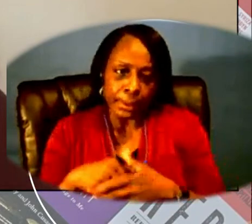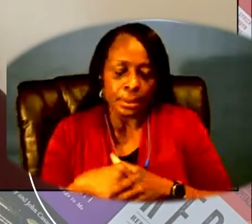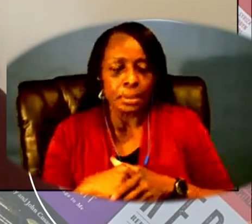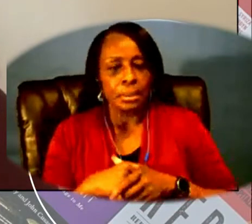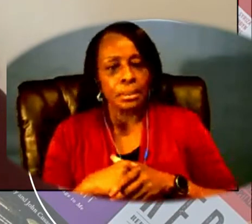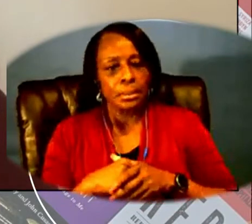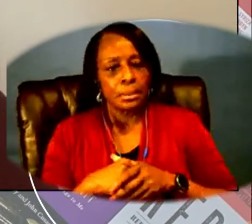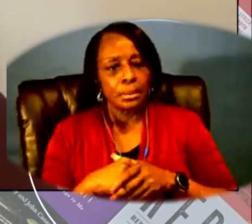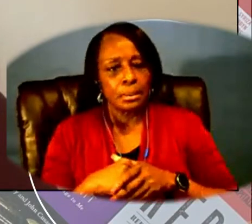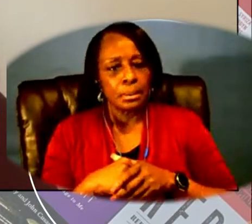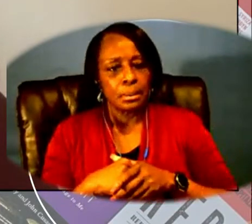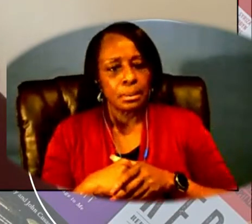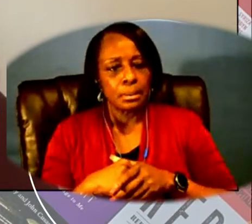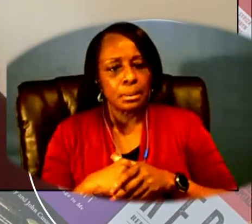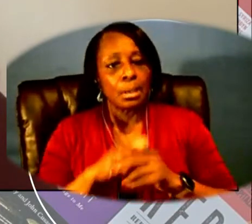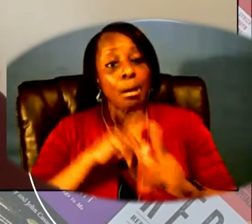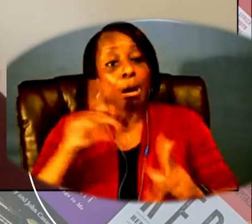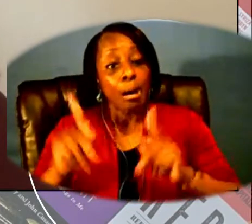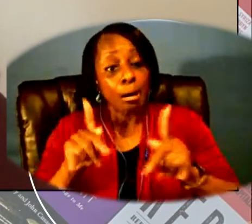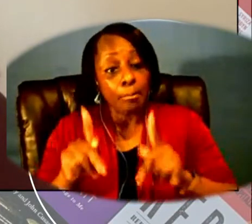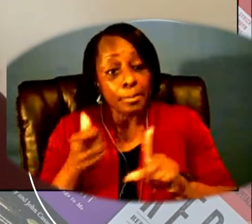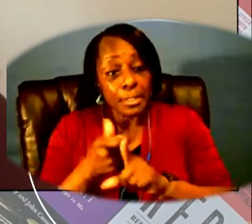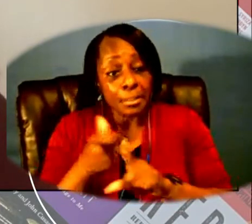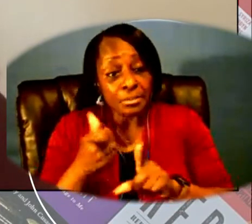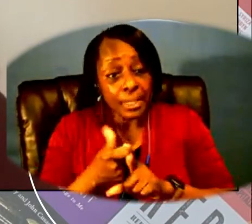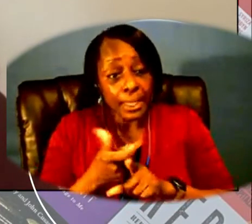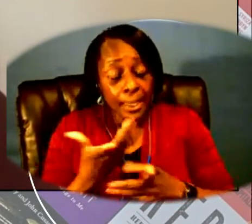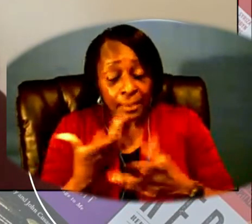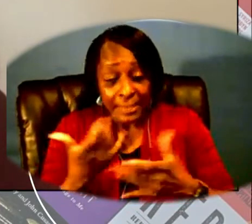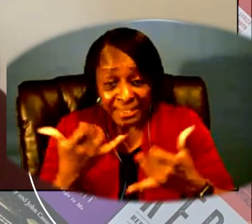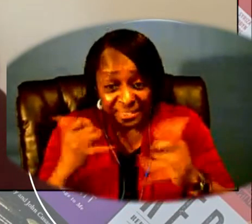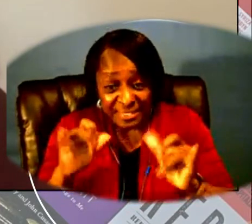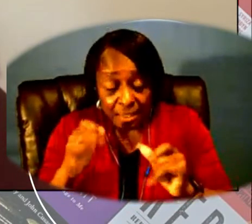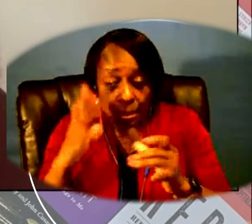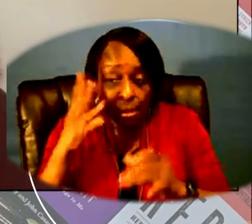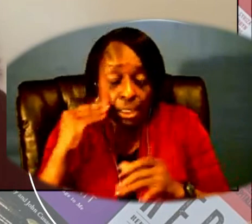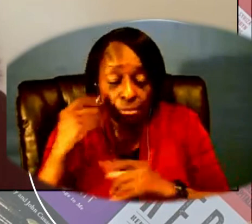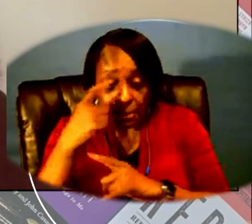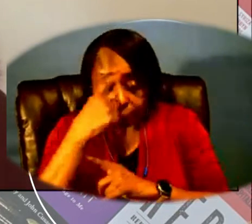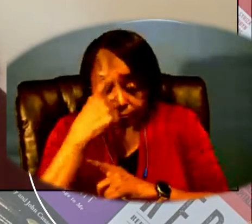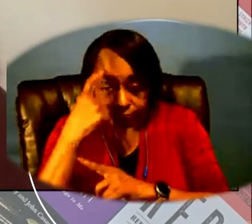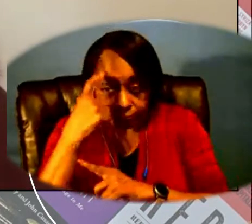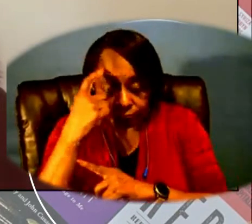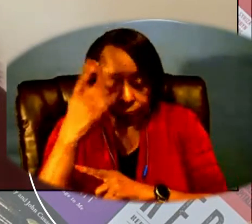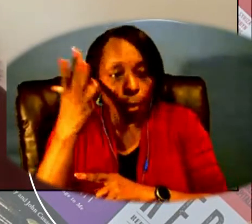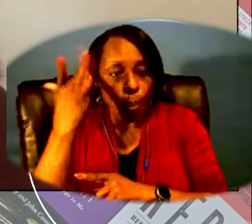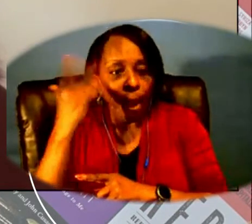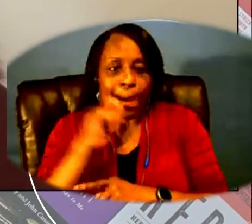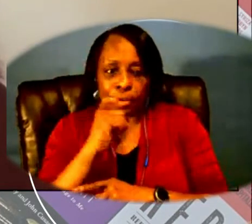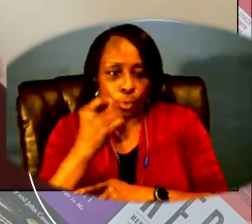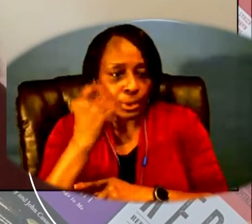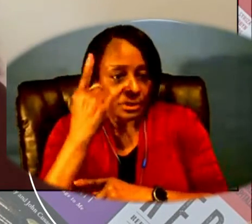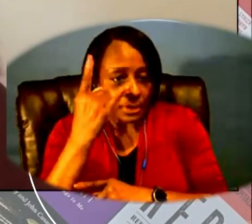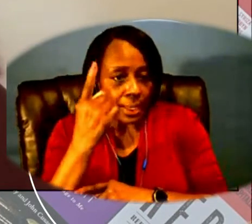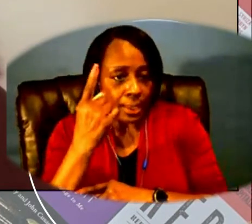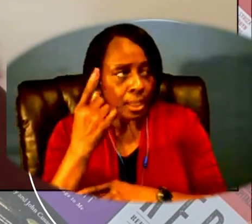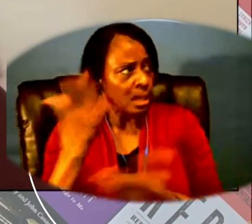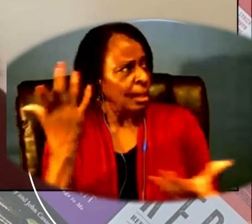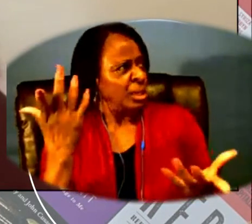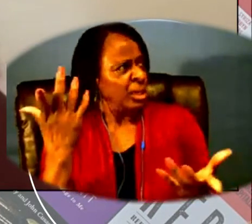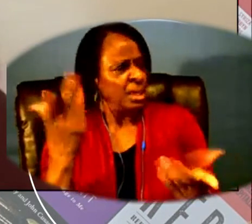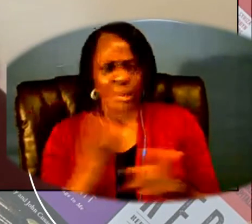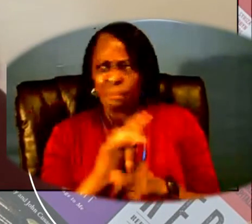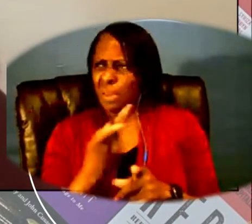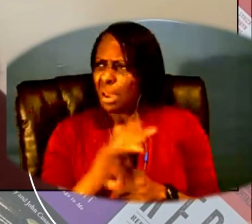person that is still unaware is still being traumatized, because we have people who are like, why can't I get pregnant? And